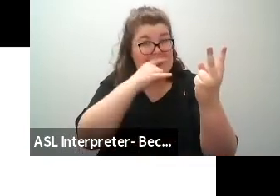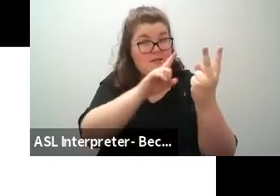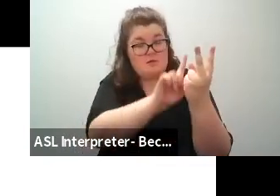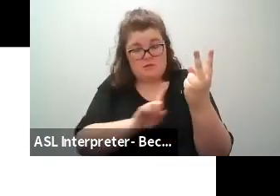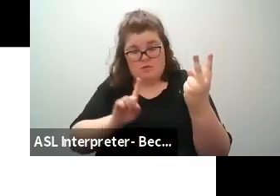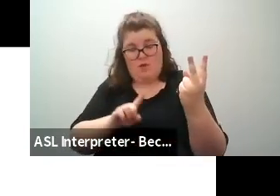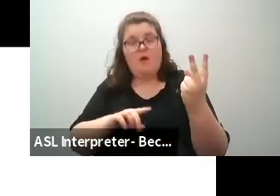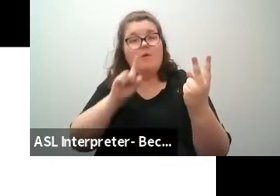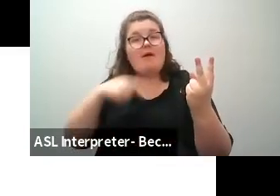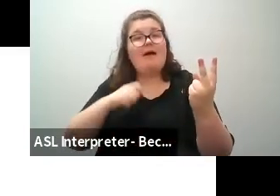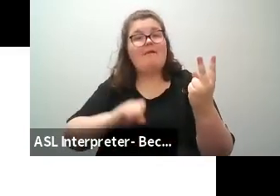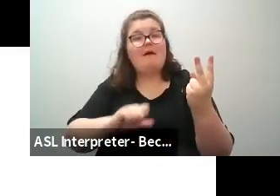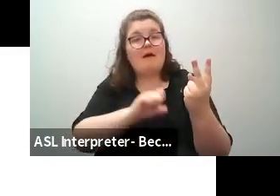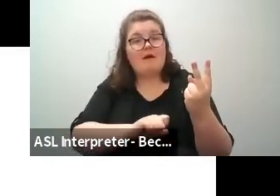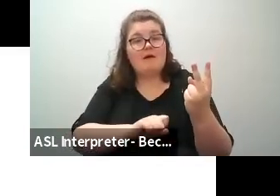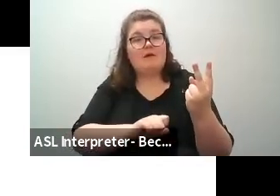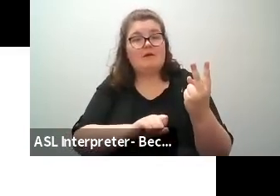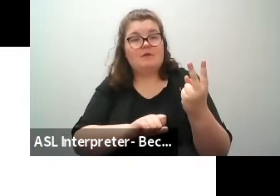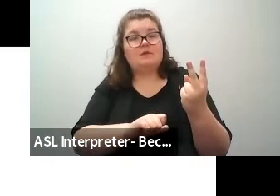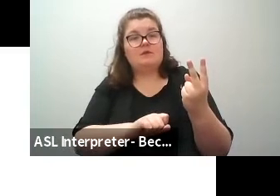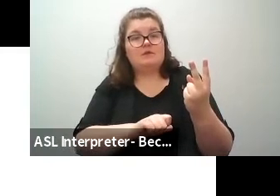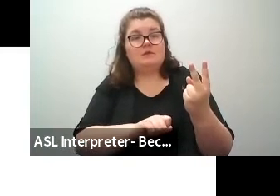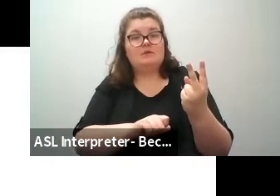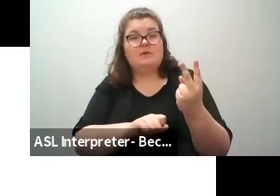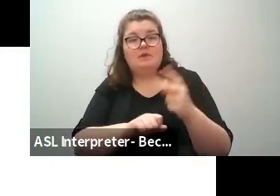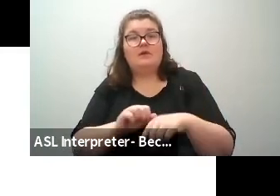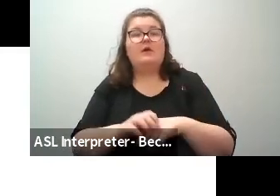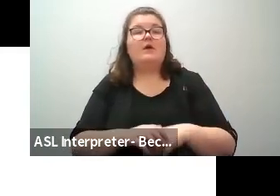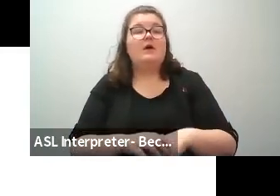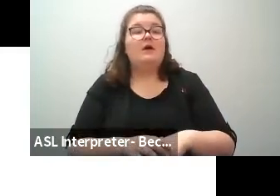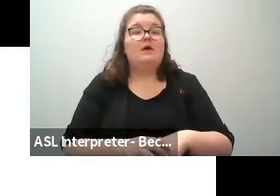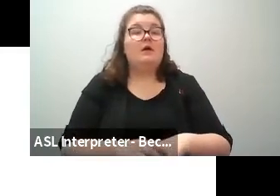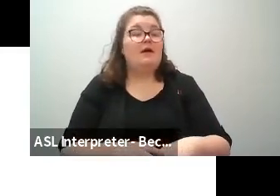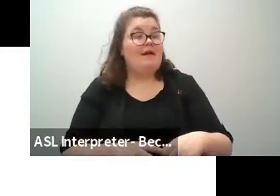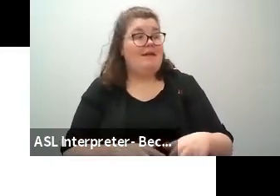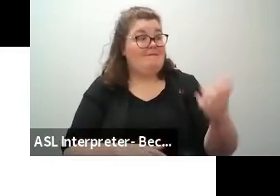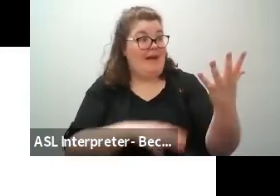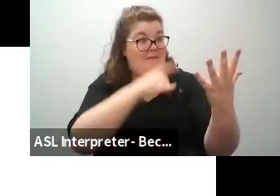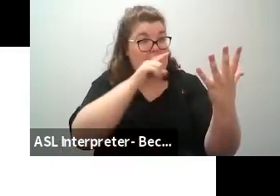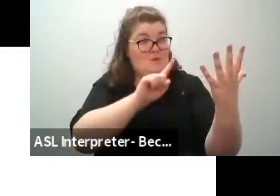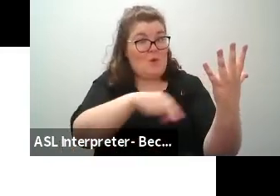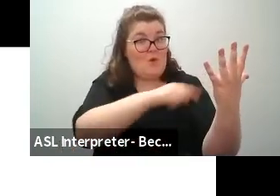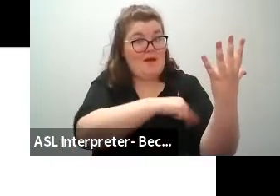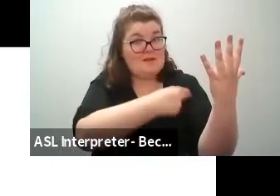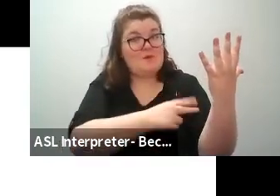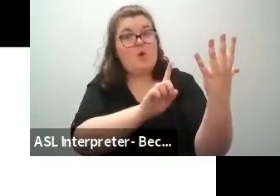frequently use health, and 5 children with asthma coming to the emergency department each year. At our hospital emergency department, we see 6,000